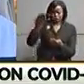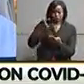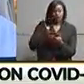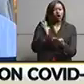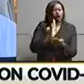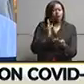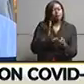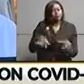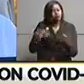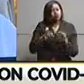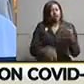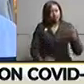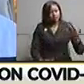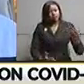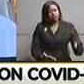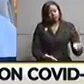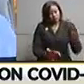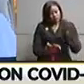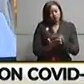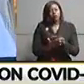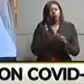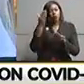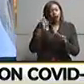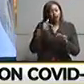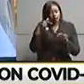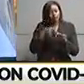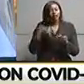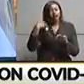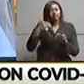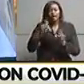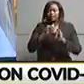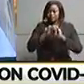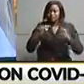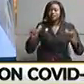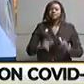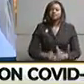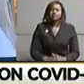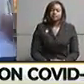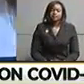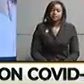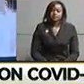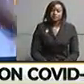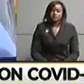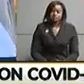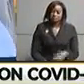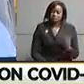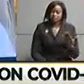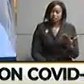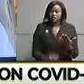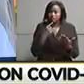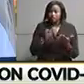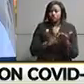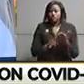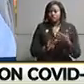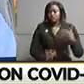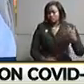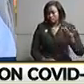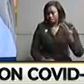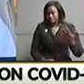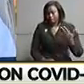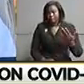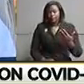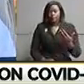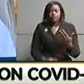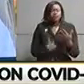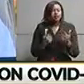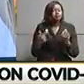using it for non-personal needs. Use this one." So the